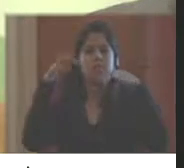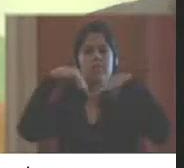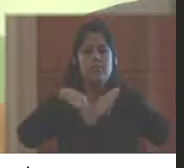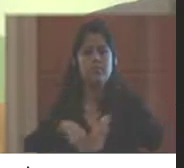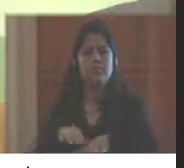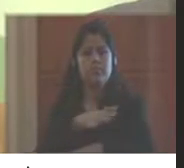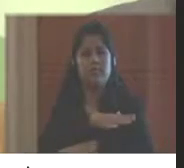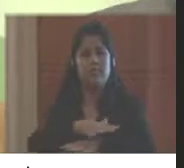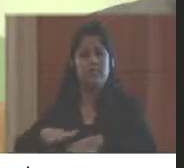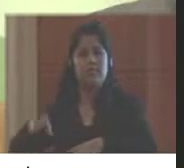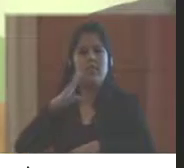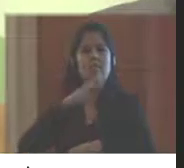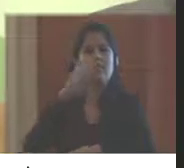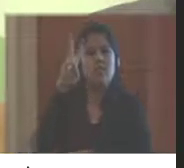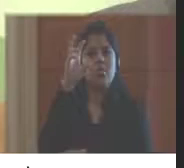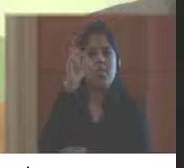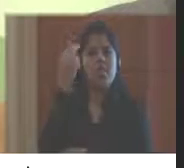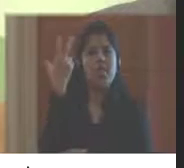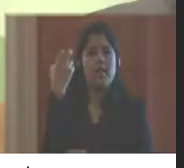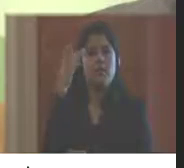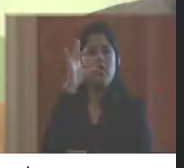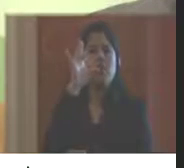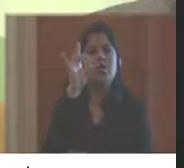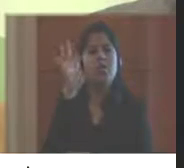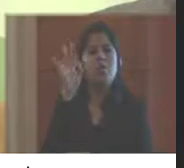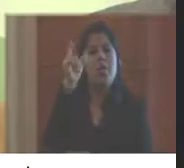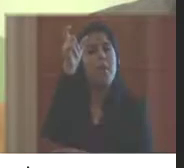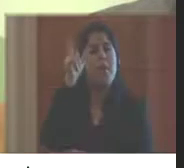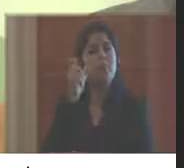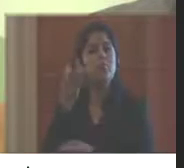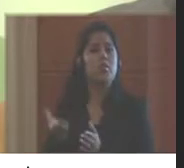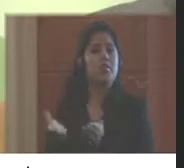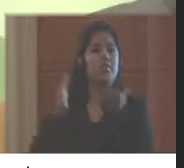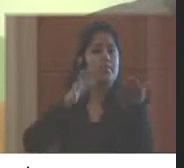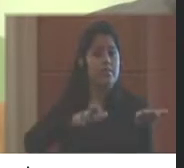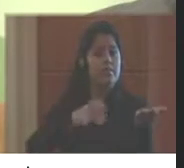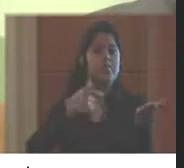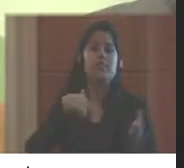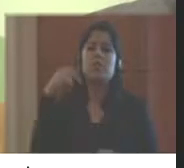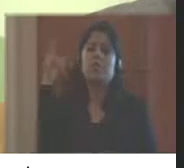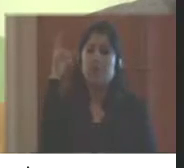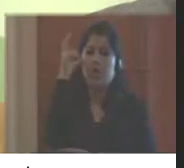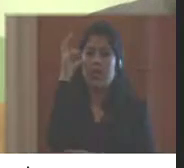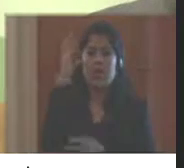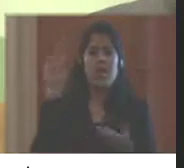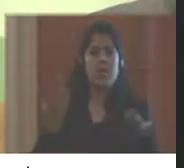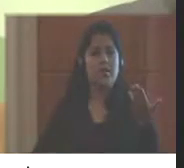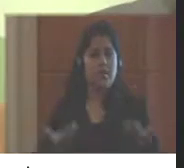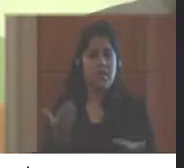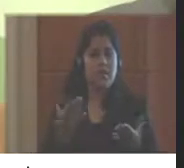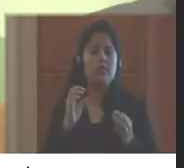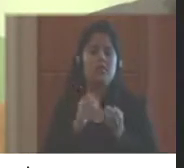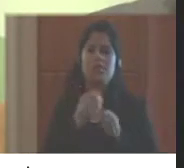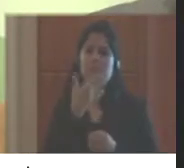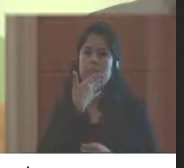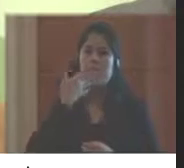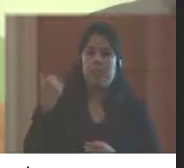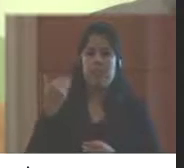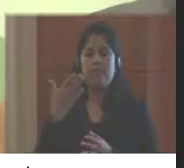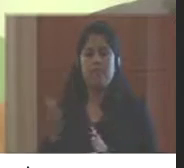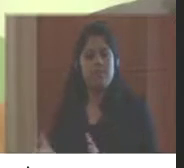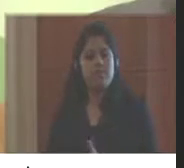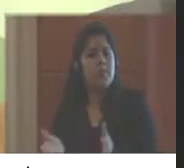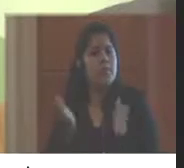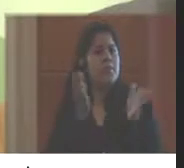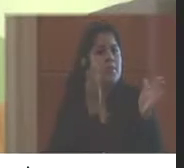because someone in the auditorium talked about the floods of Mar del Plata in 2013, where many people died. I think